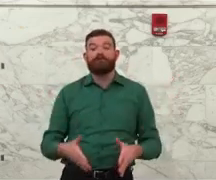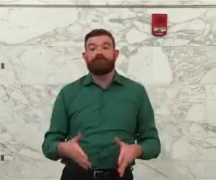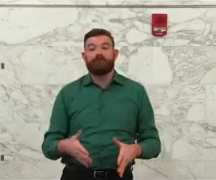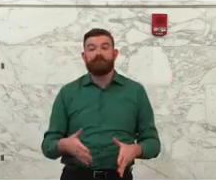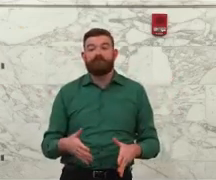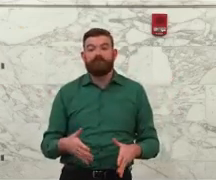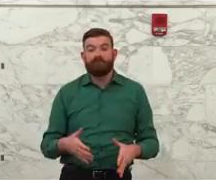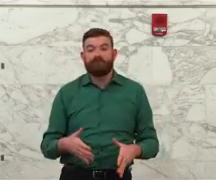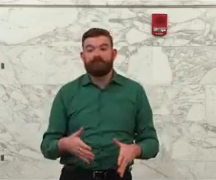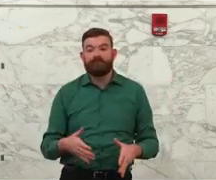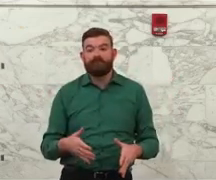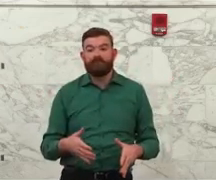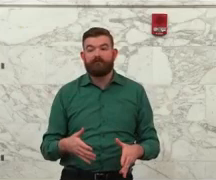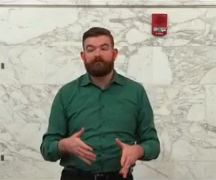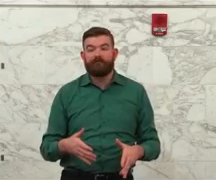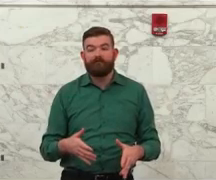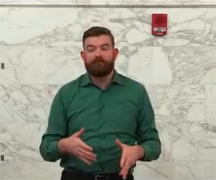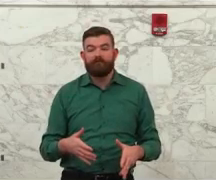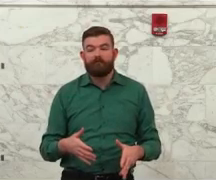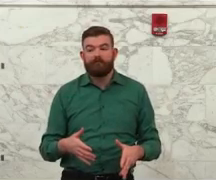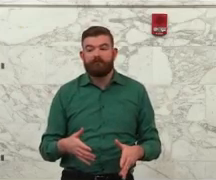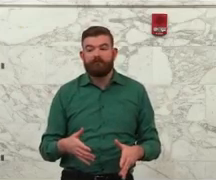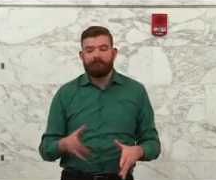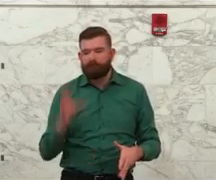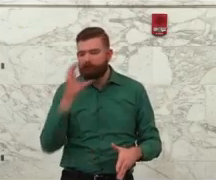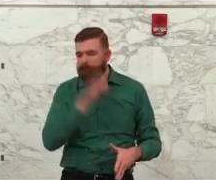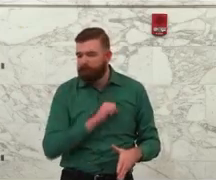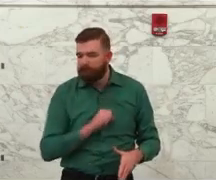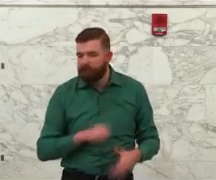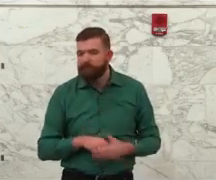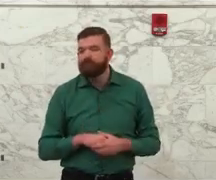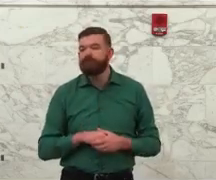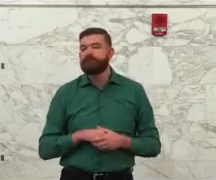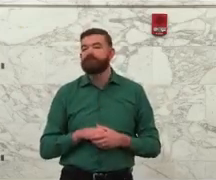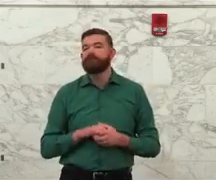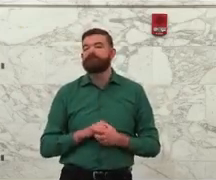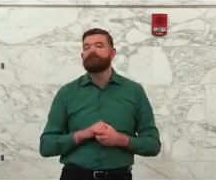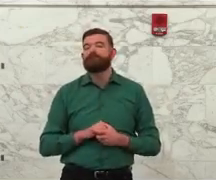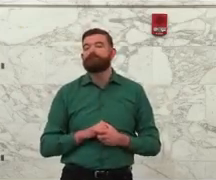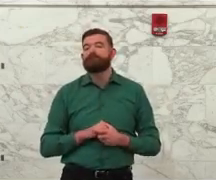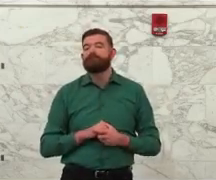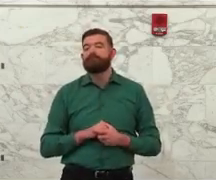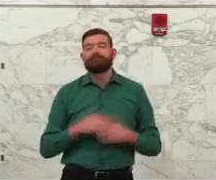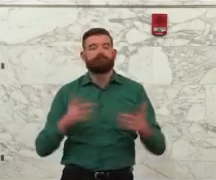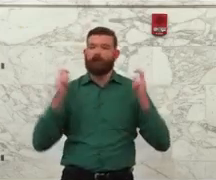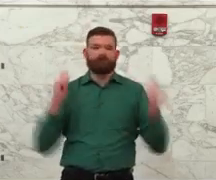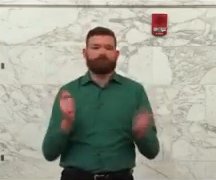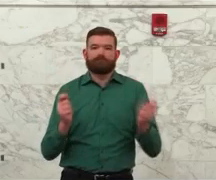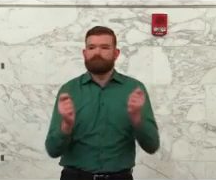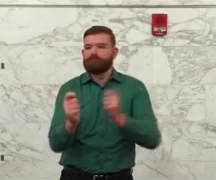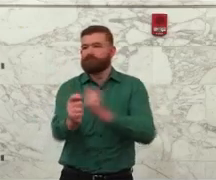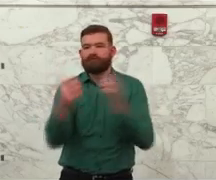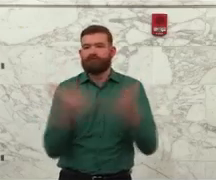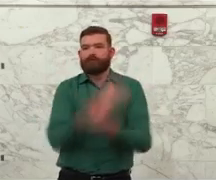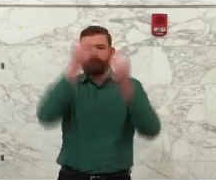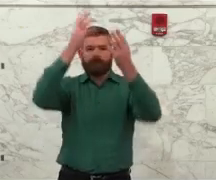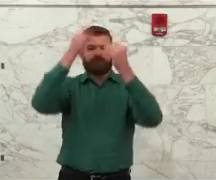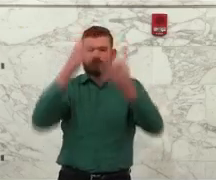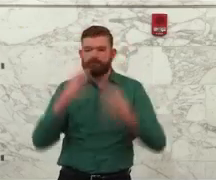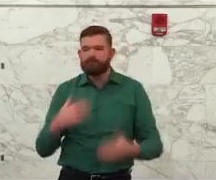are changing quickly, and we know that many people are anxious and concerned. We certainly understand that. So we encourage individuals